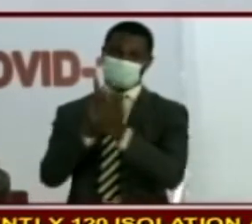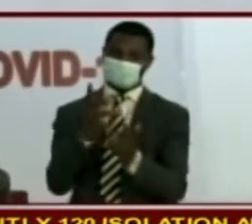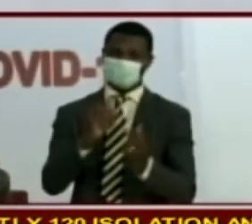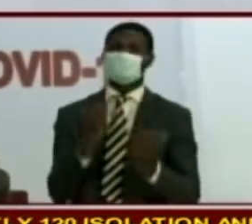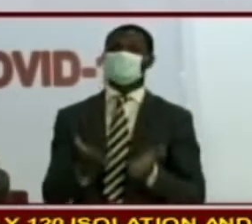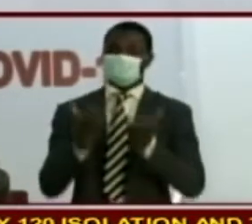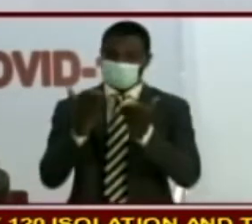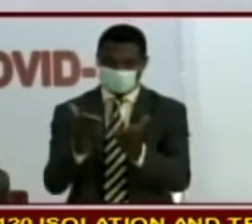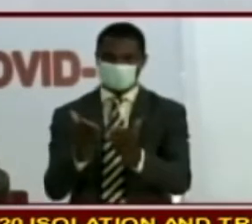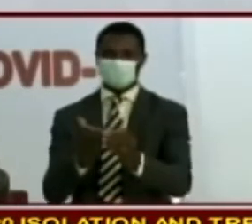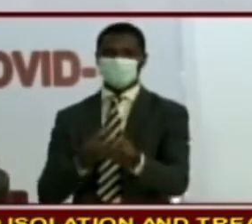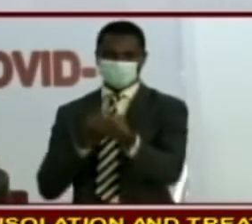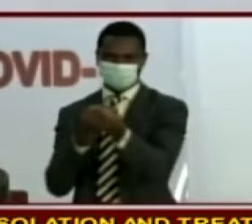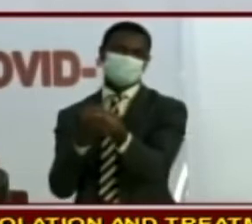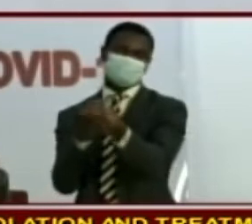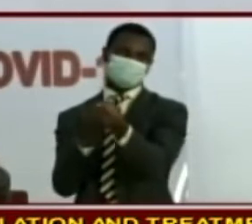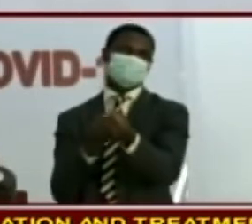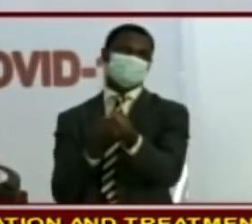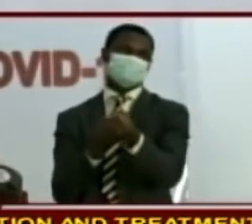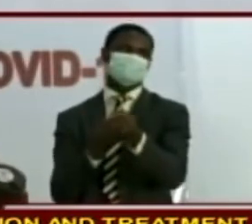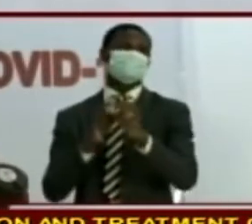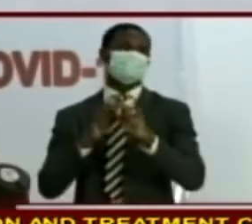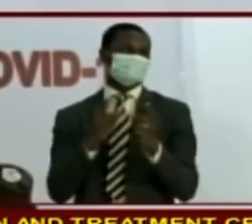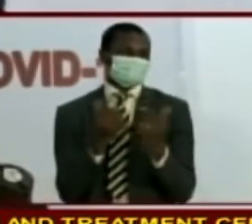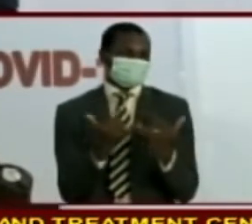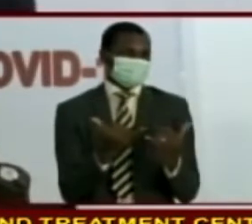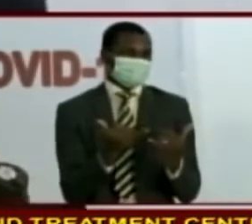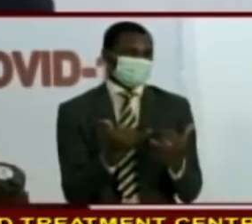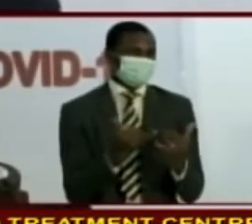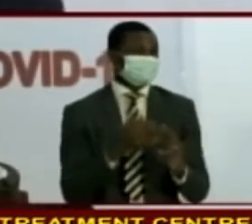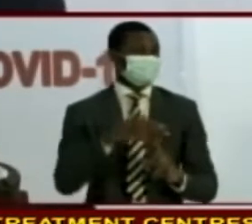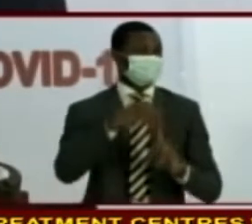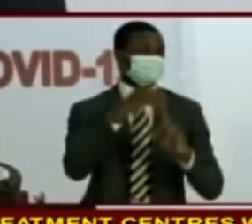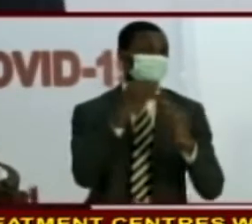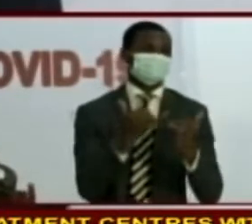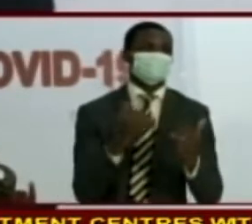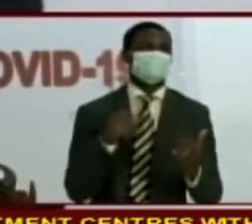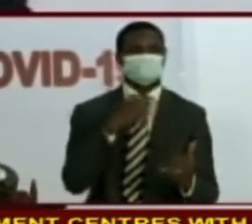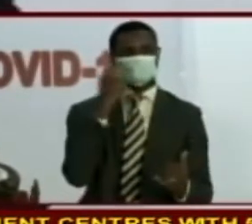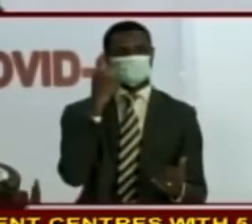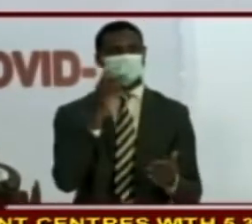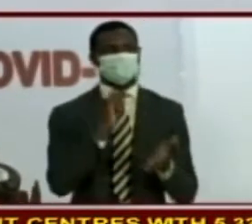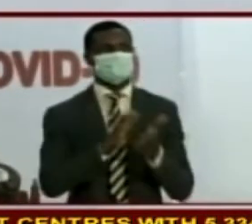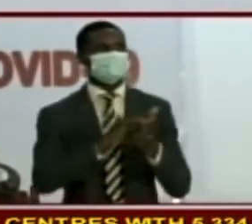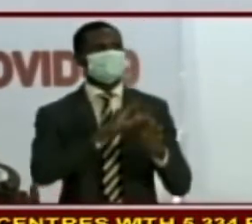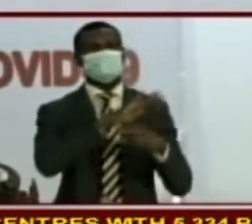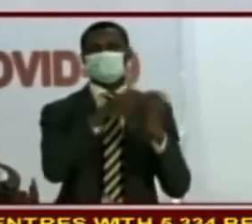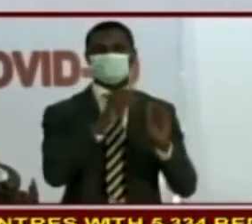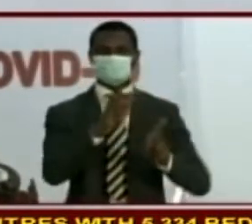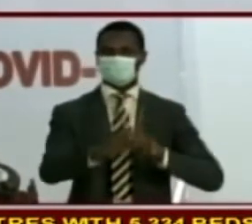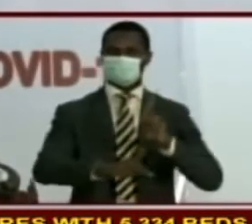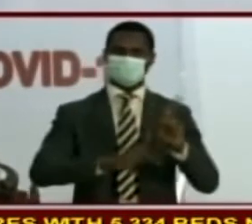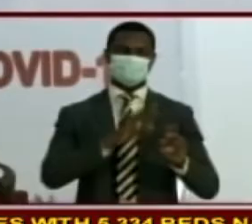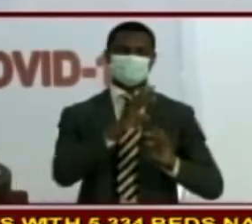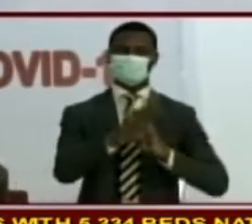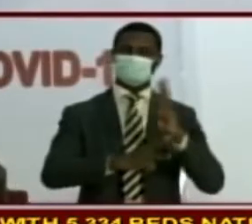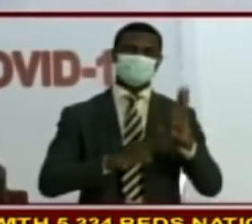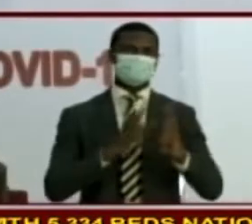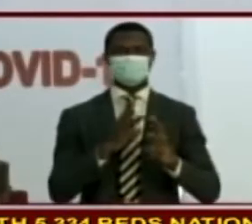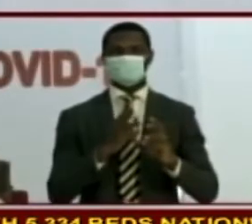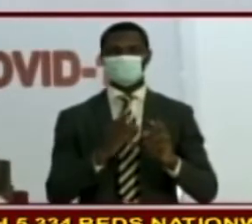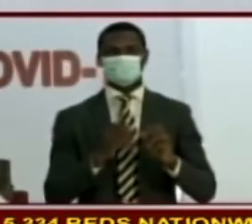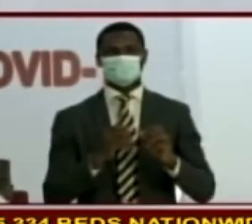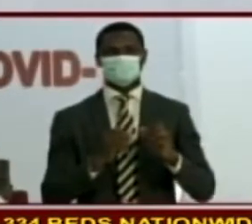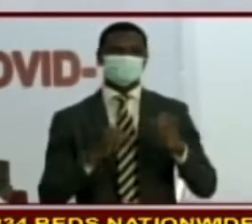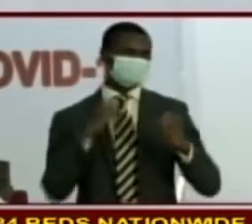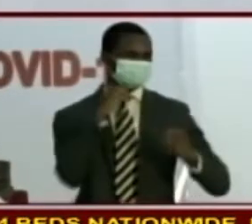our guidance and support. But in this case, really, you will see that everybody in the world is grappling with the same issues because